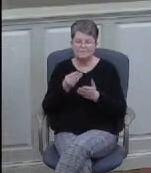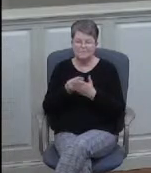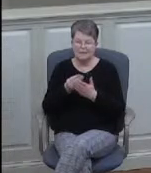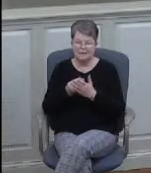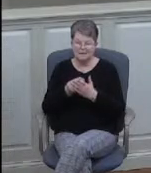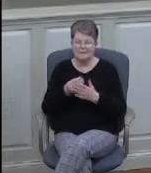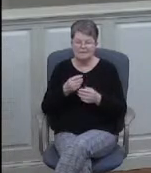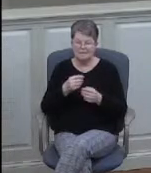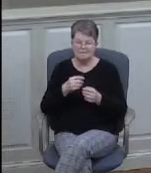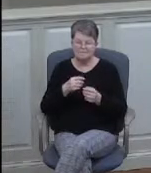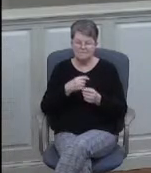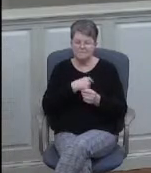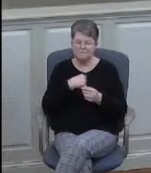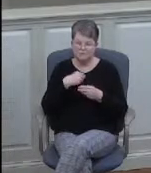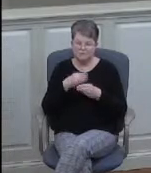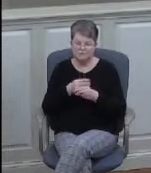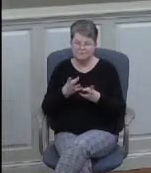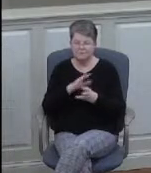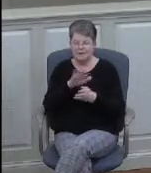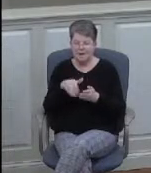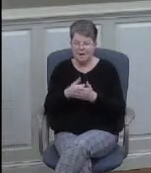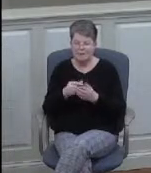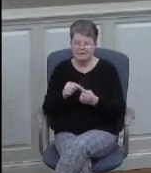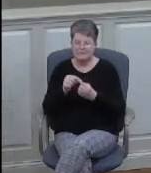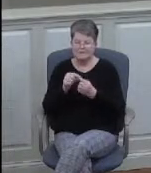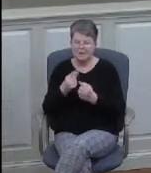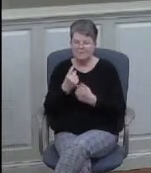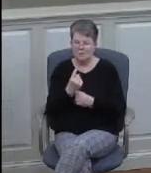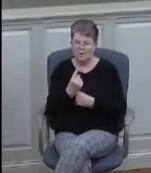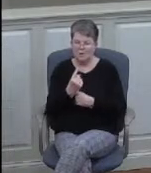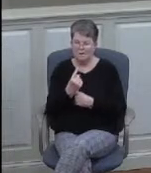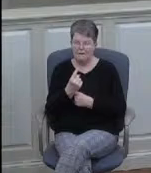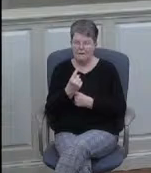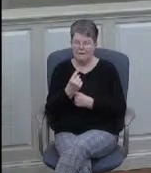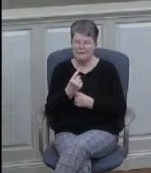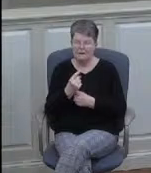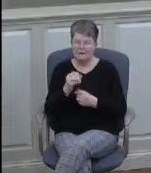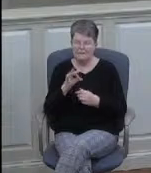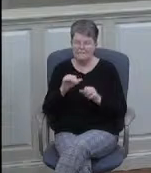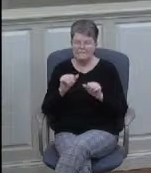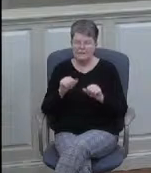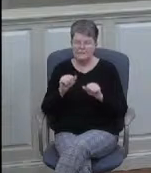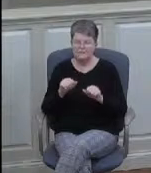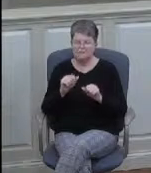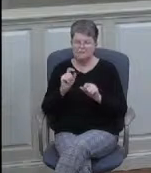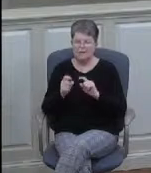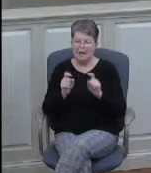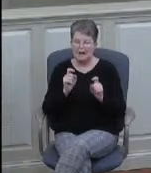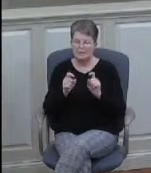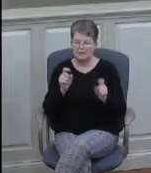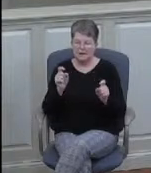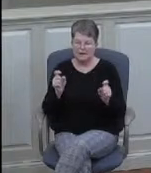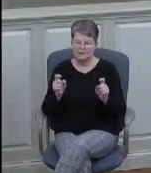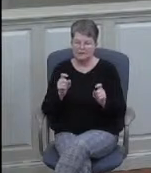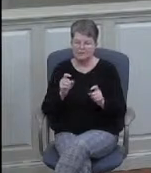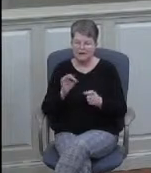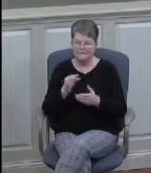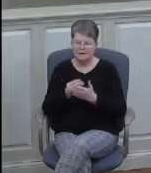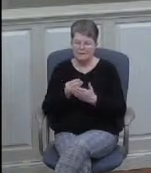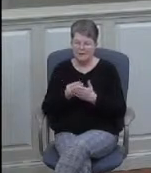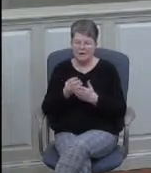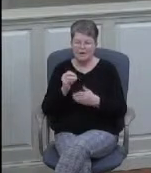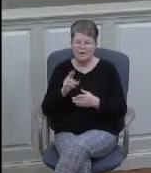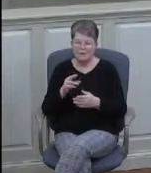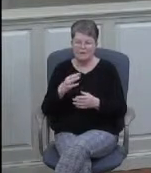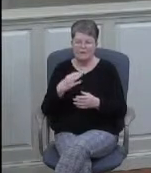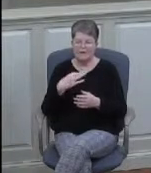have distributed all but one of the potential allocations that, or we have an application